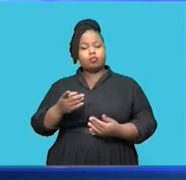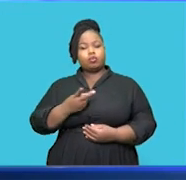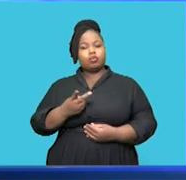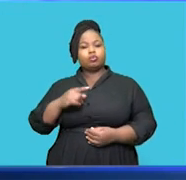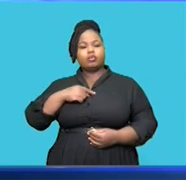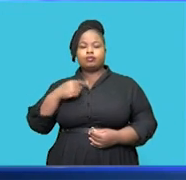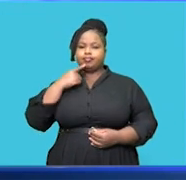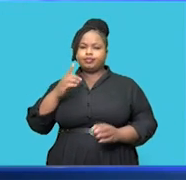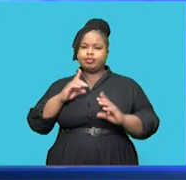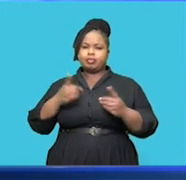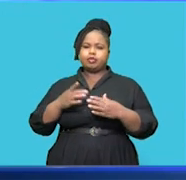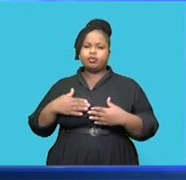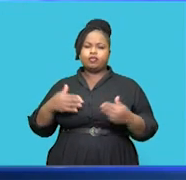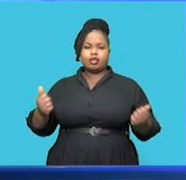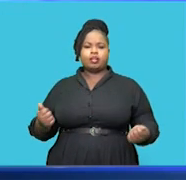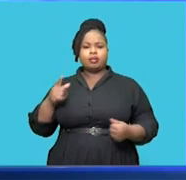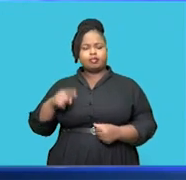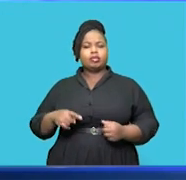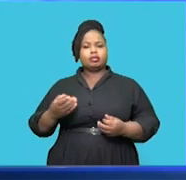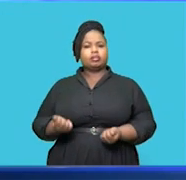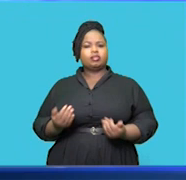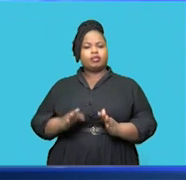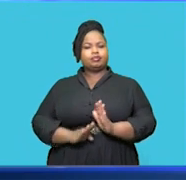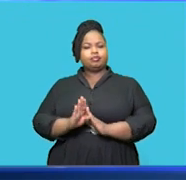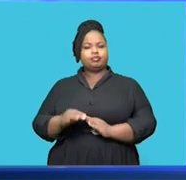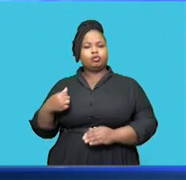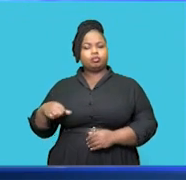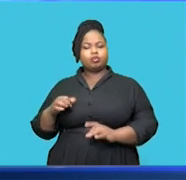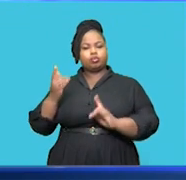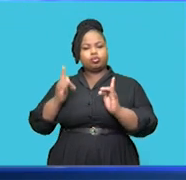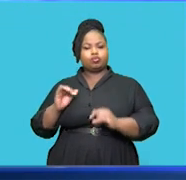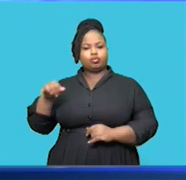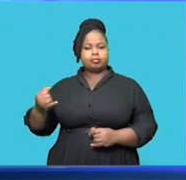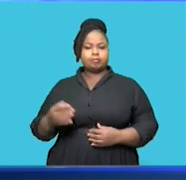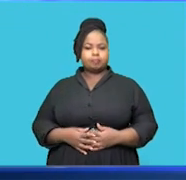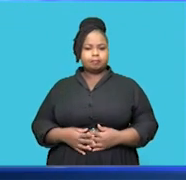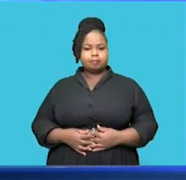Fumantshwa bophelo bo botle tikolohong tse welang ka tlasa lewatowa la Maspala wa Johannesburg.